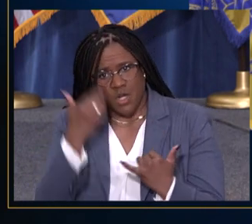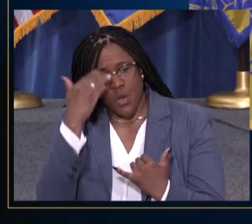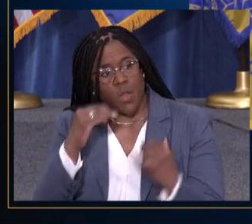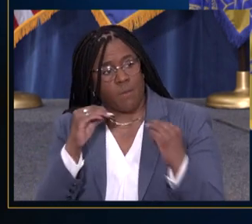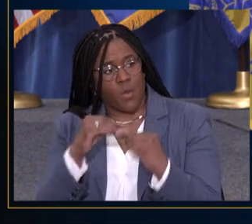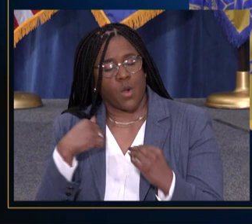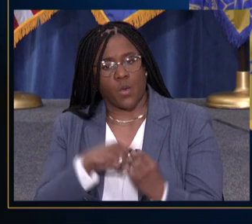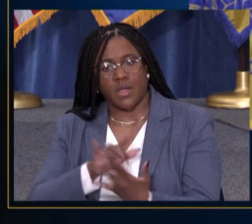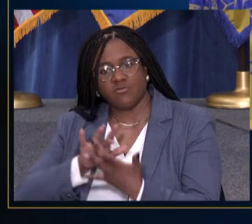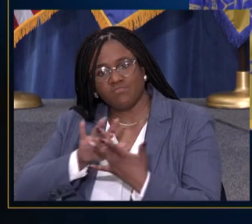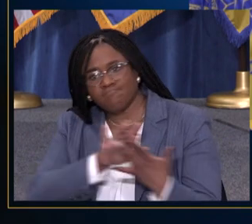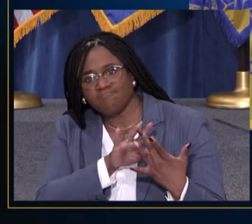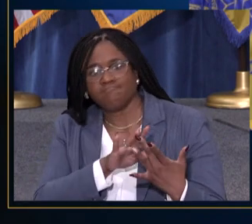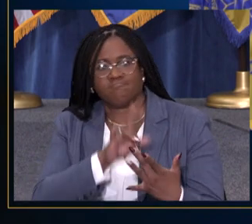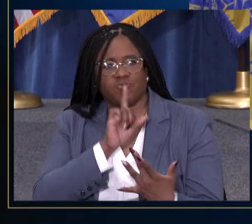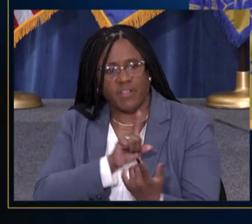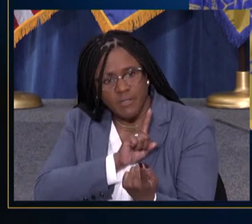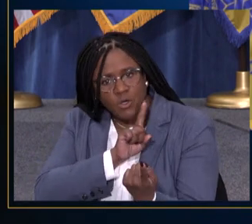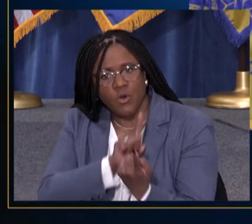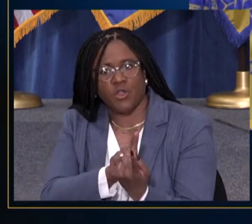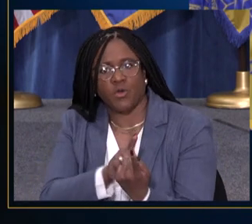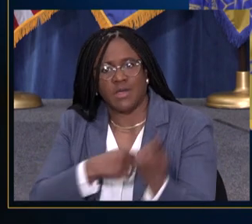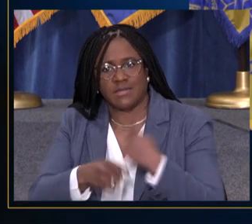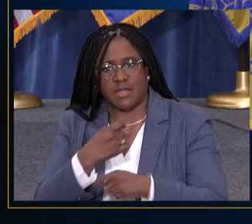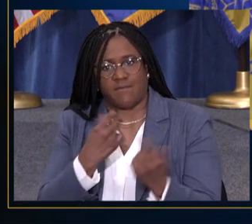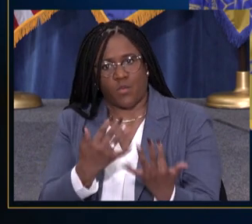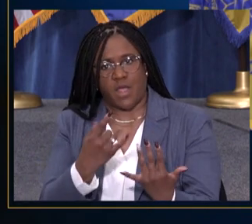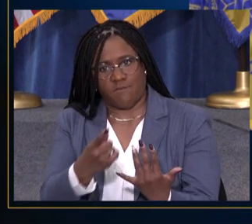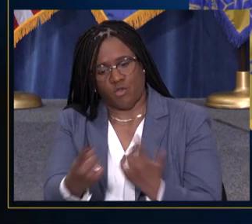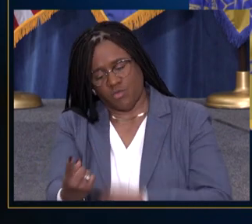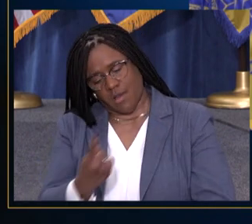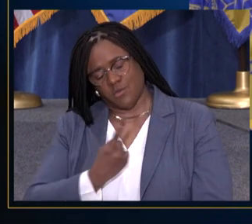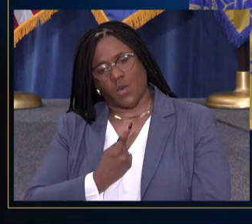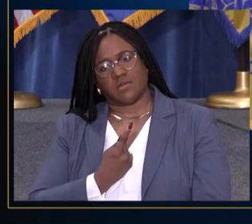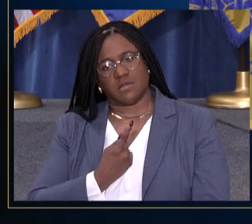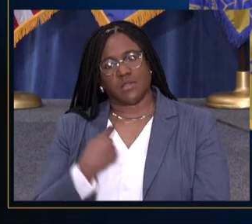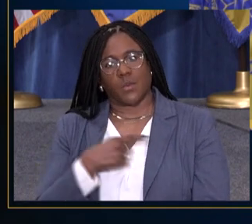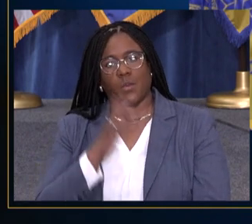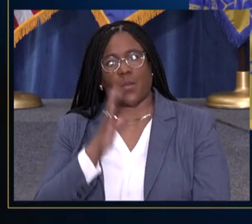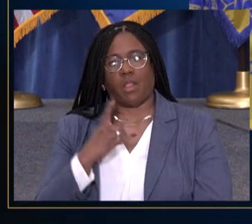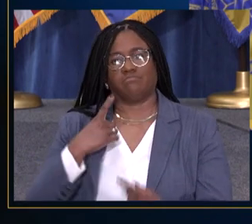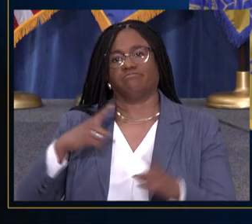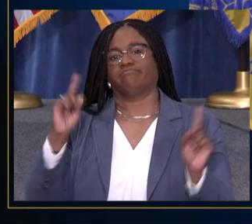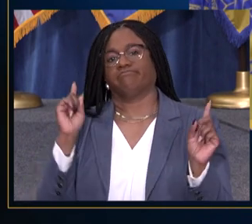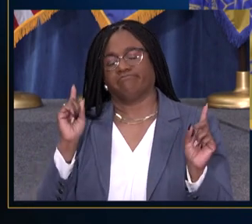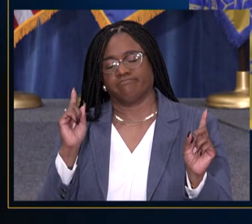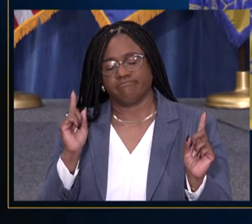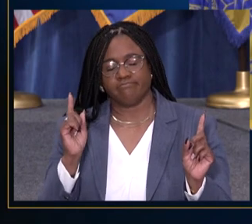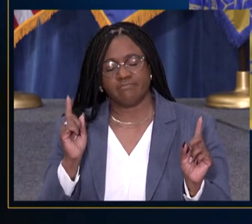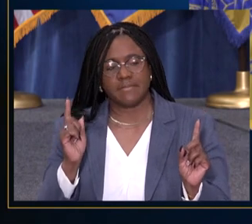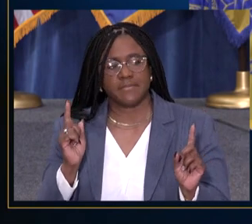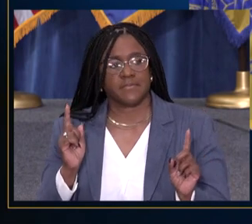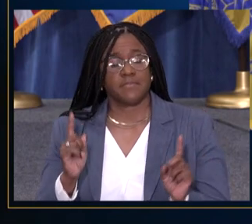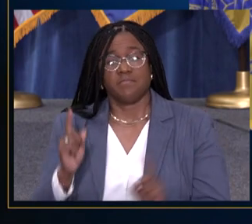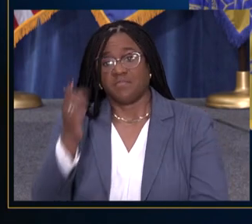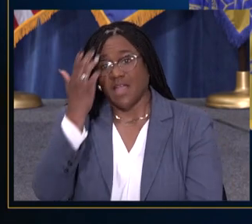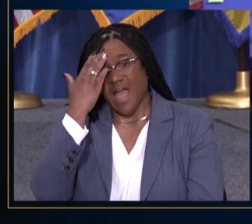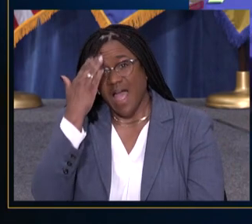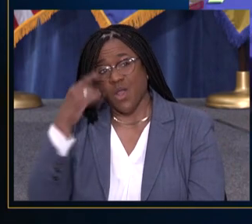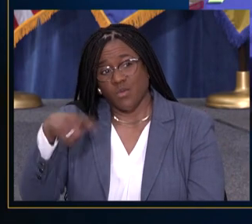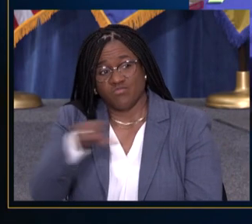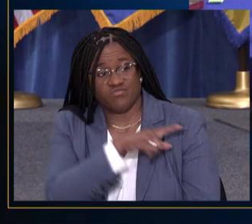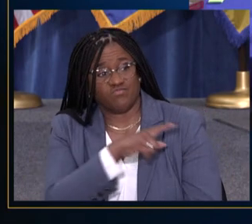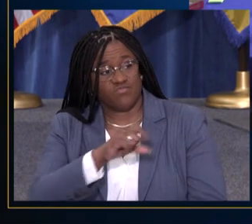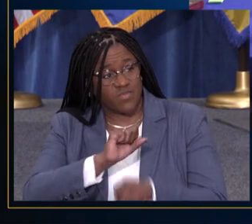out and go to you instead of wait for you to come to us, we're going to have success. I know you're in that fight